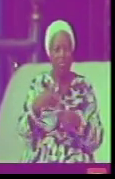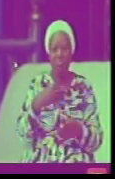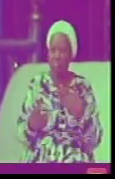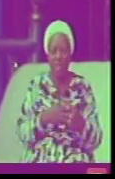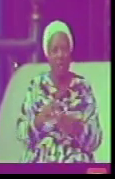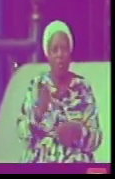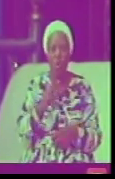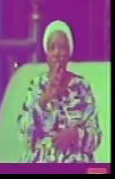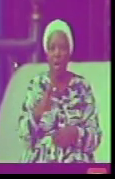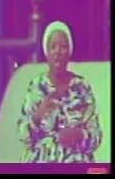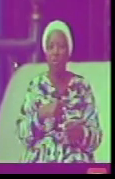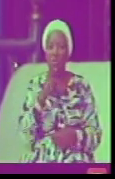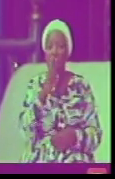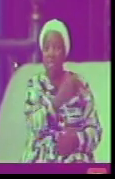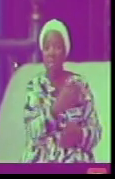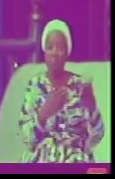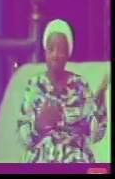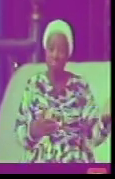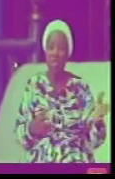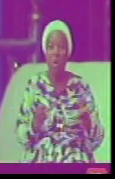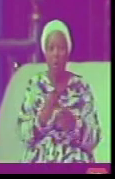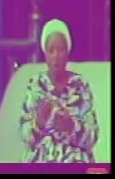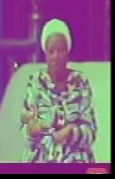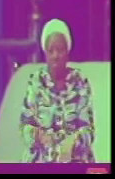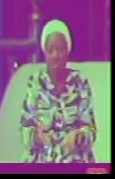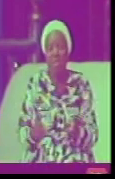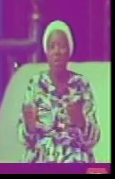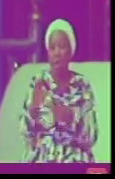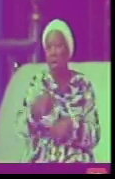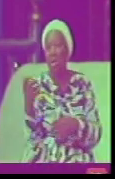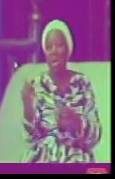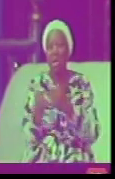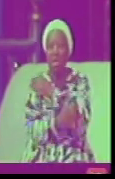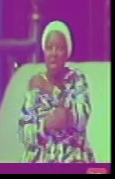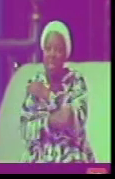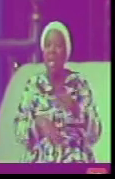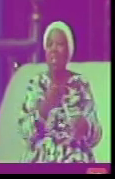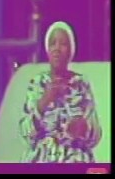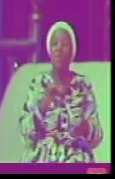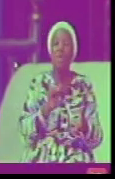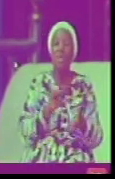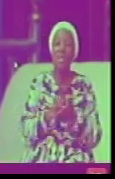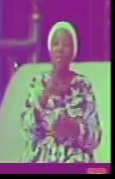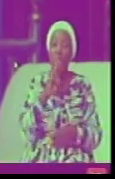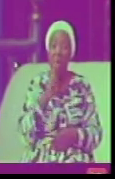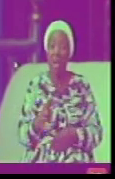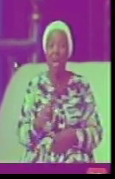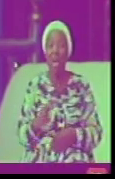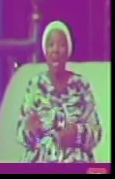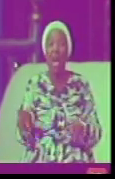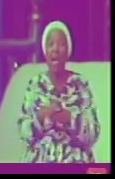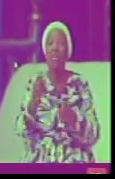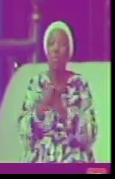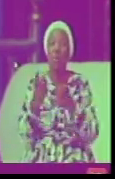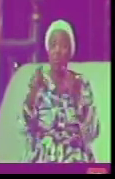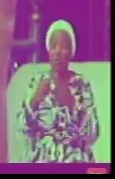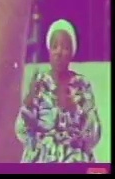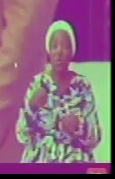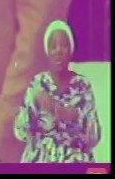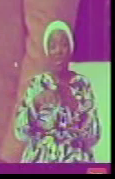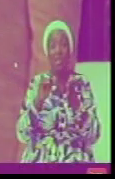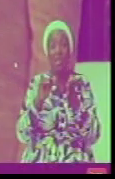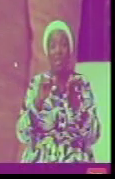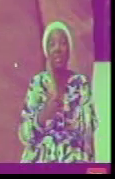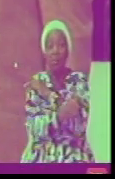today, no matter where you are here or you are there in another country, anywhere you are, as the